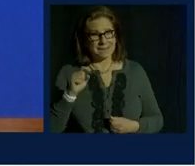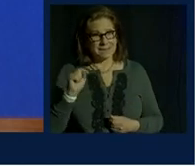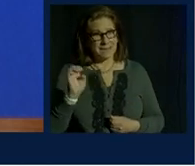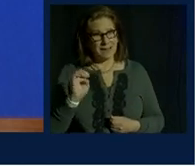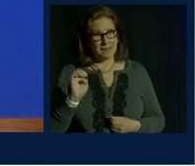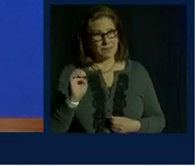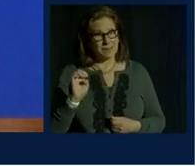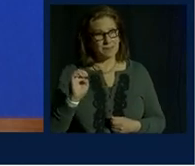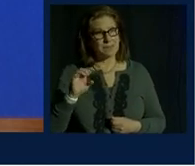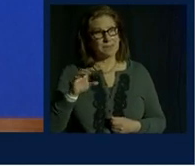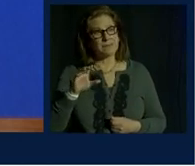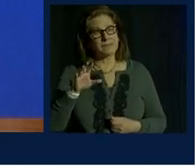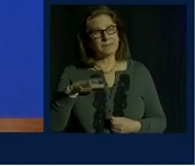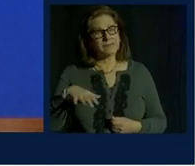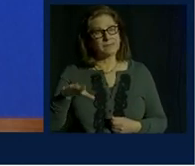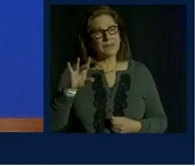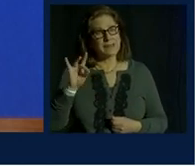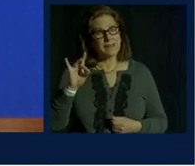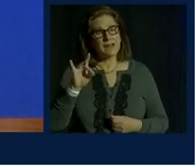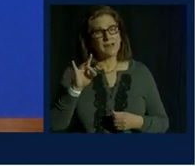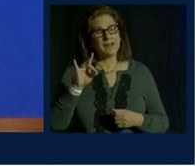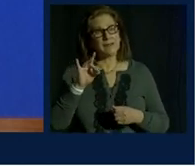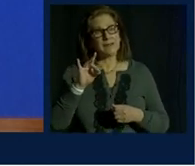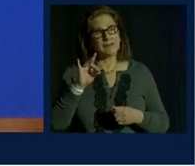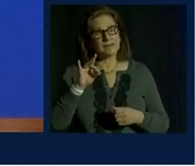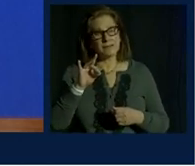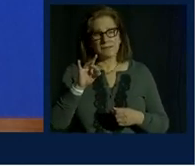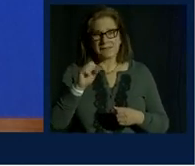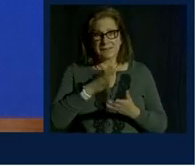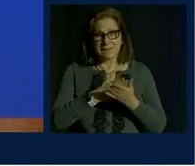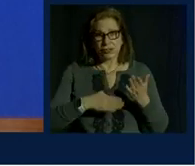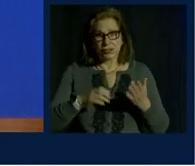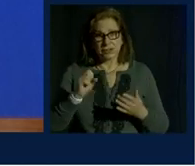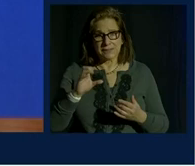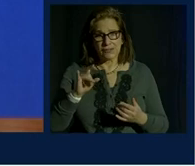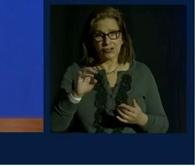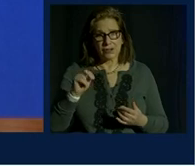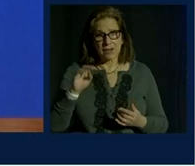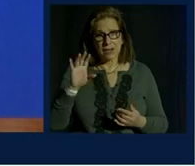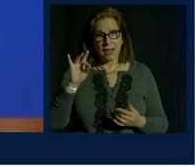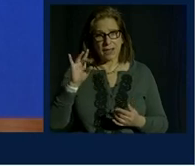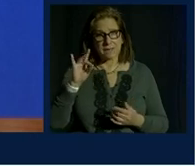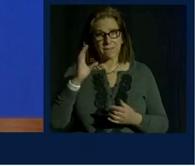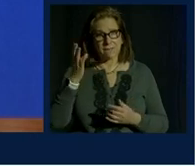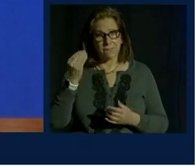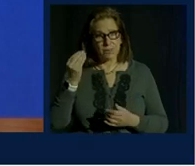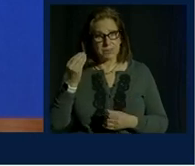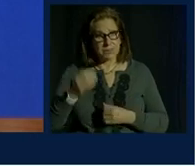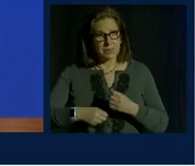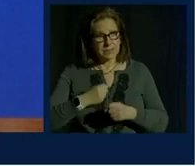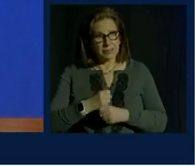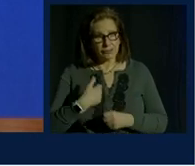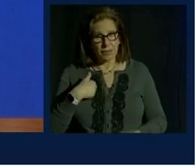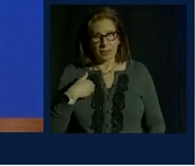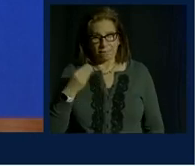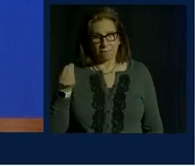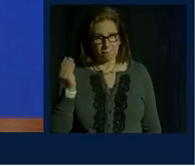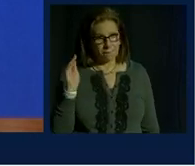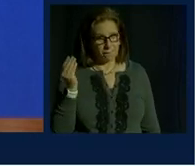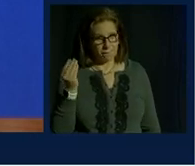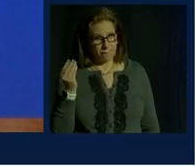a home?" She said, "Oh, well, maybe I'll look into purchasing a home." Looking at her, she did